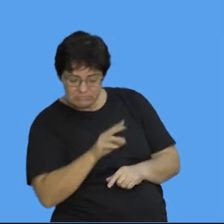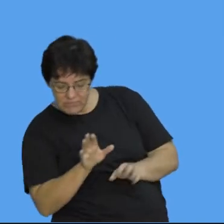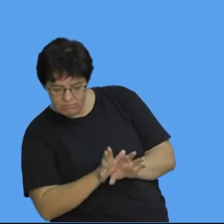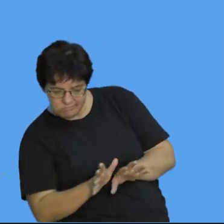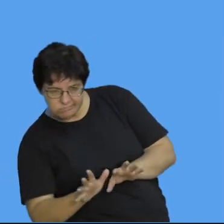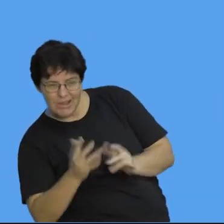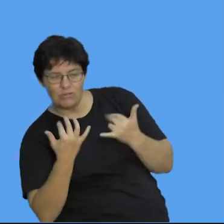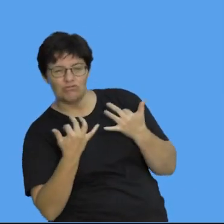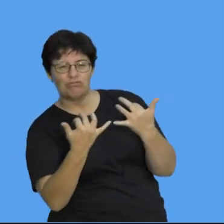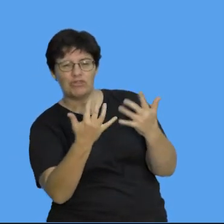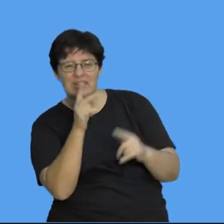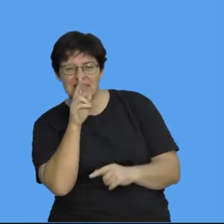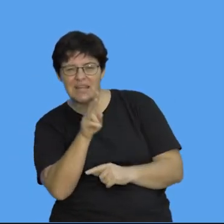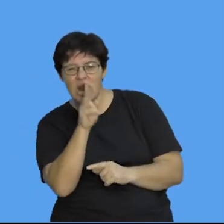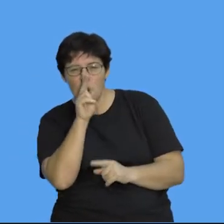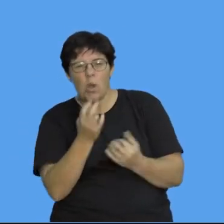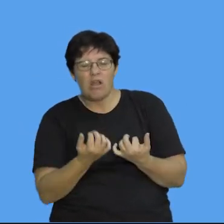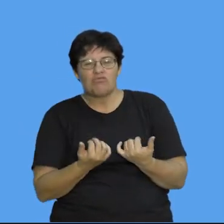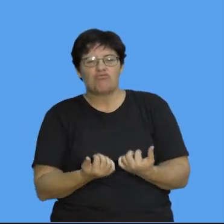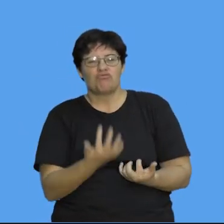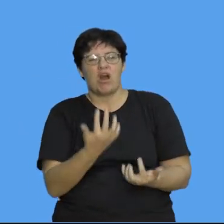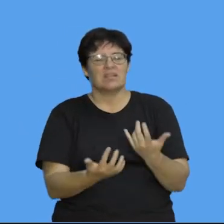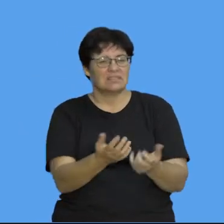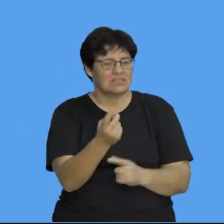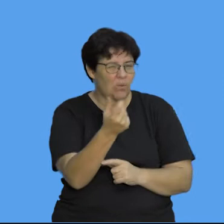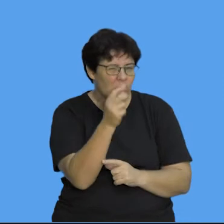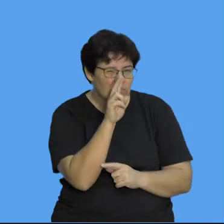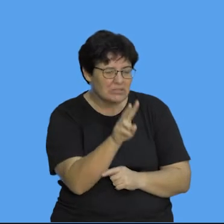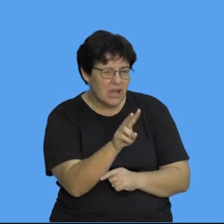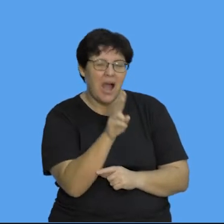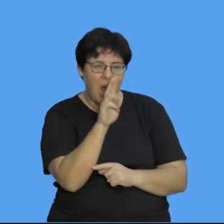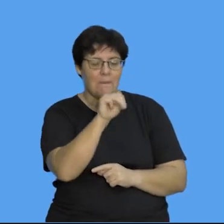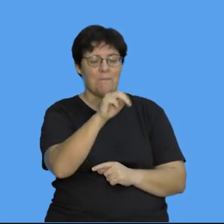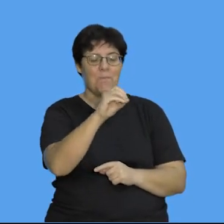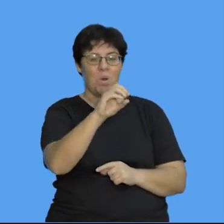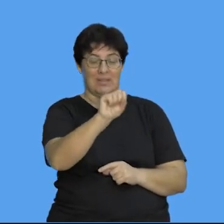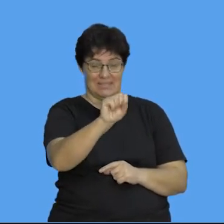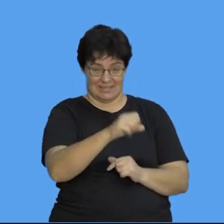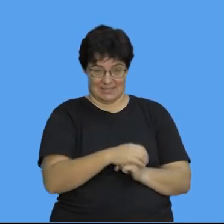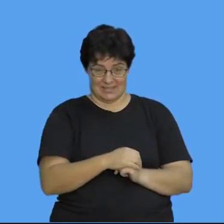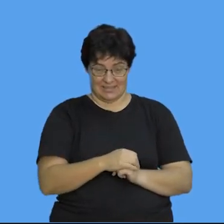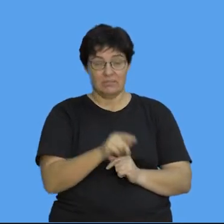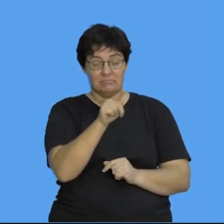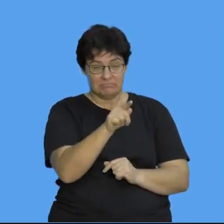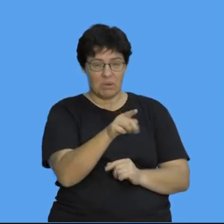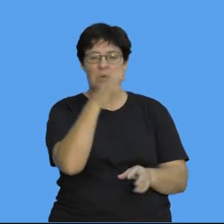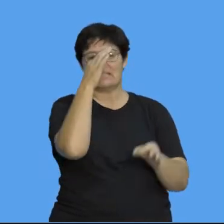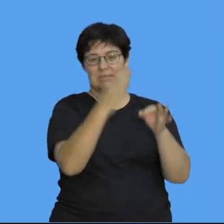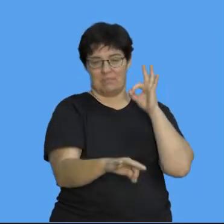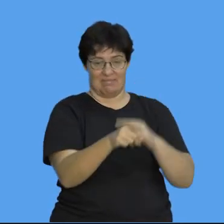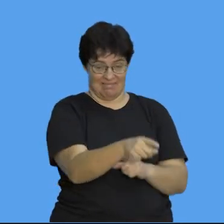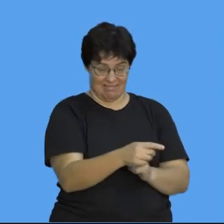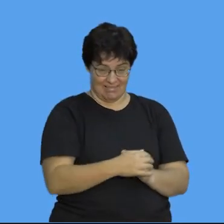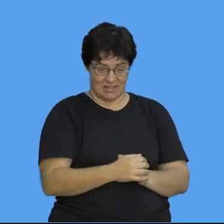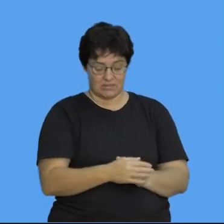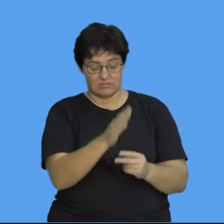going to find these, it almost looks like grass, but it's not. We're going to look at moss. They're going to be the most simplest